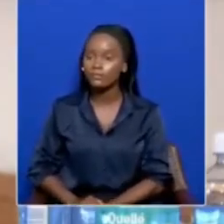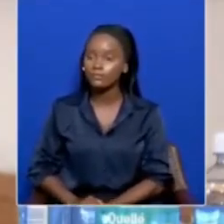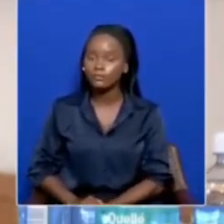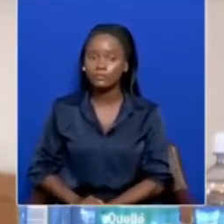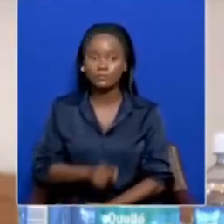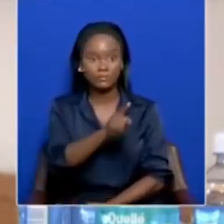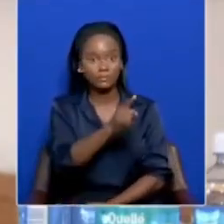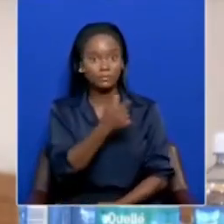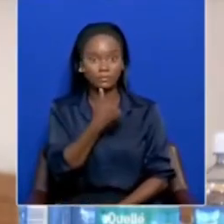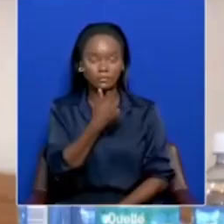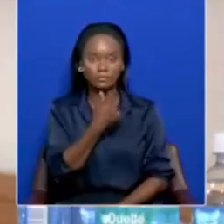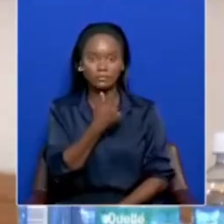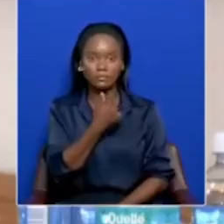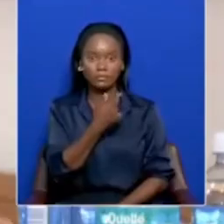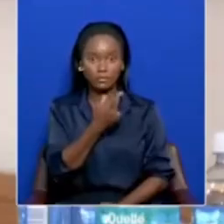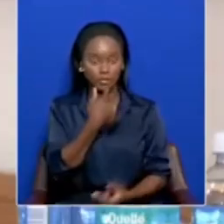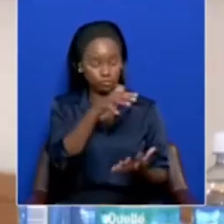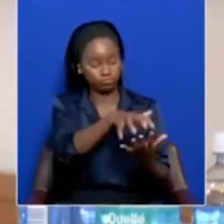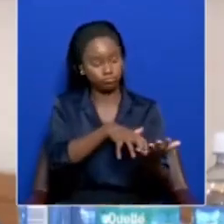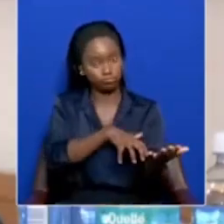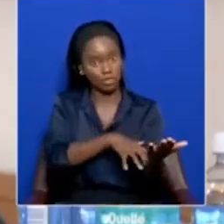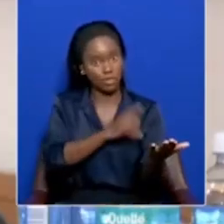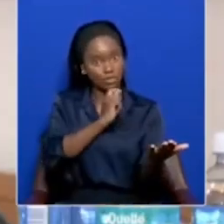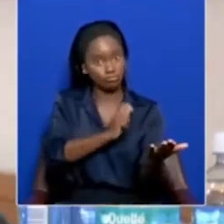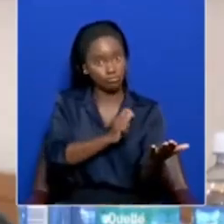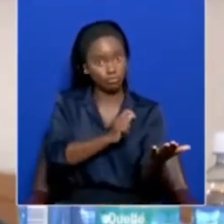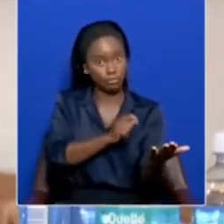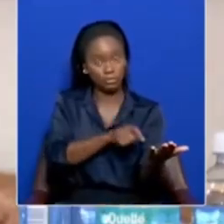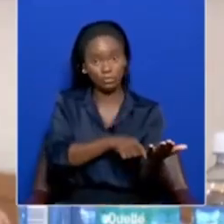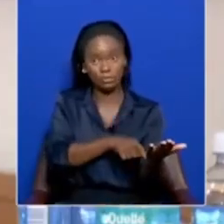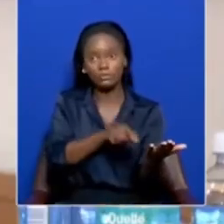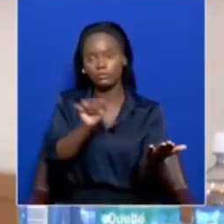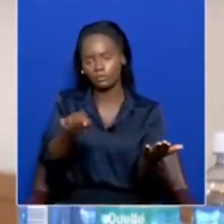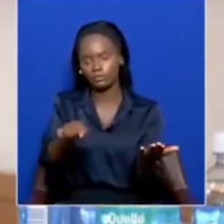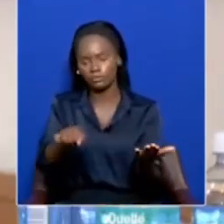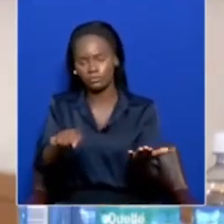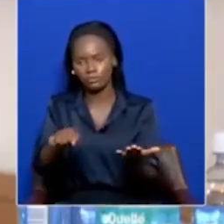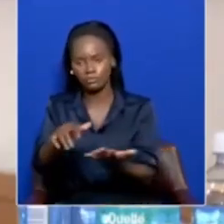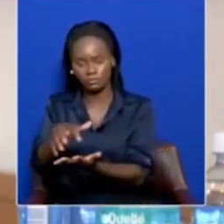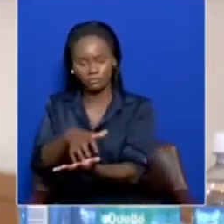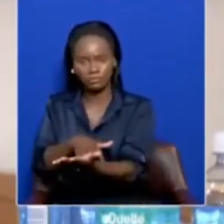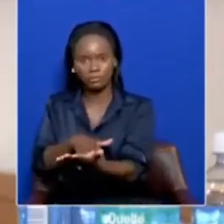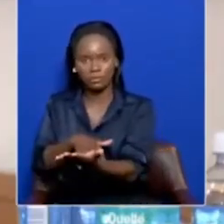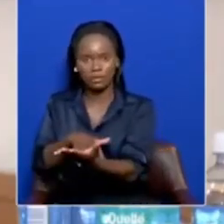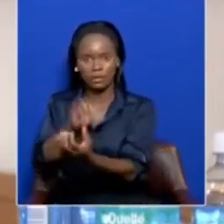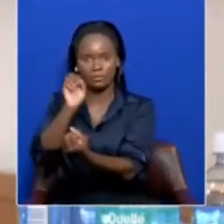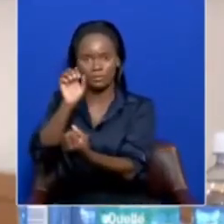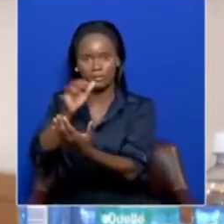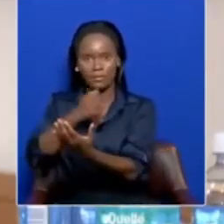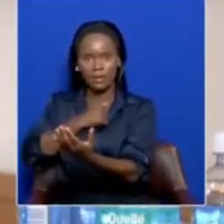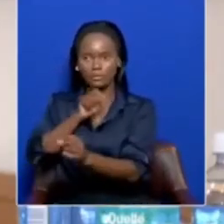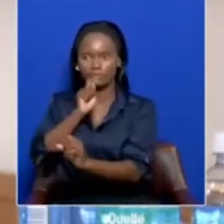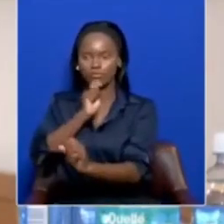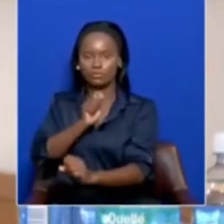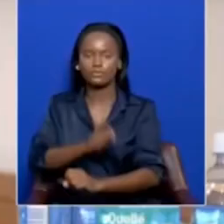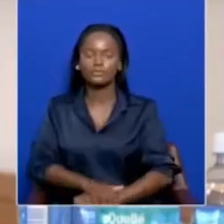I fully stand by it, Chair. Thank you, Witness E. Now, if we could then go back to page 1.